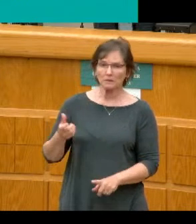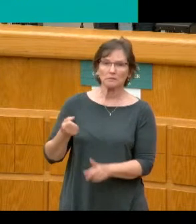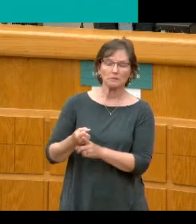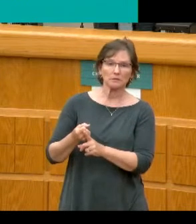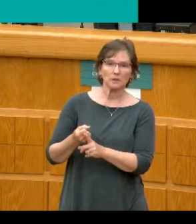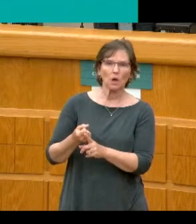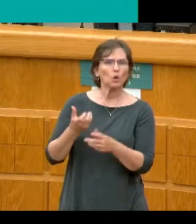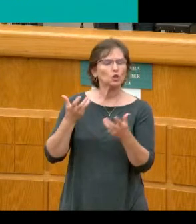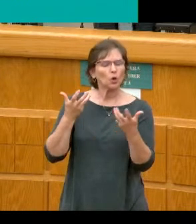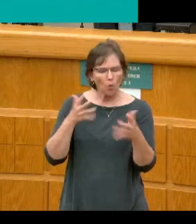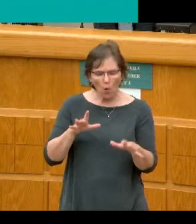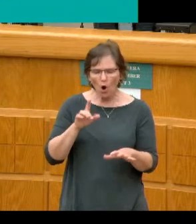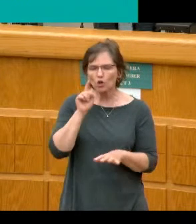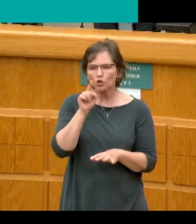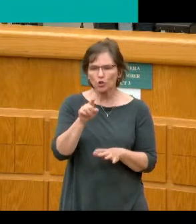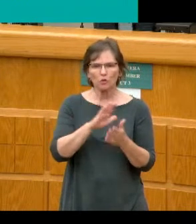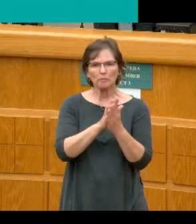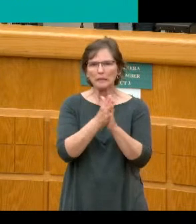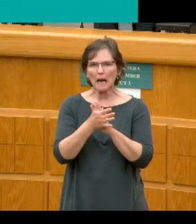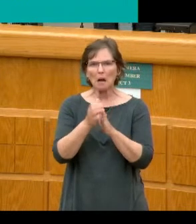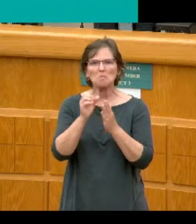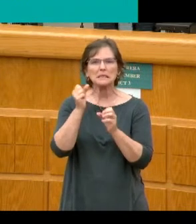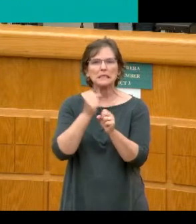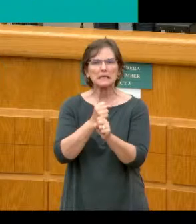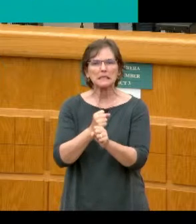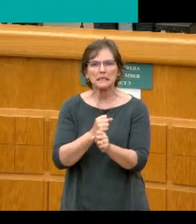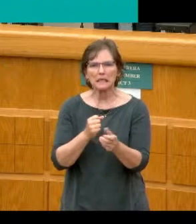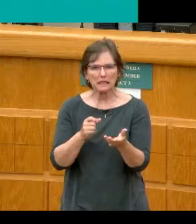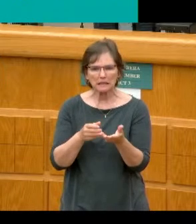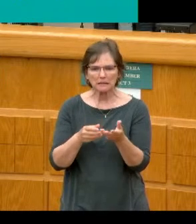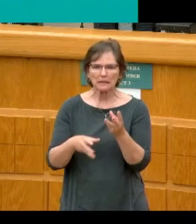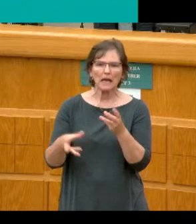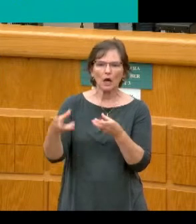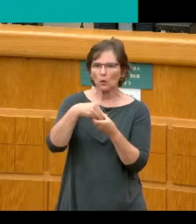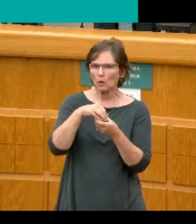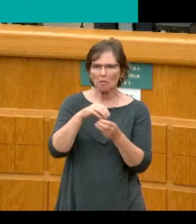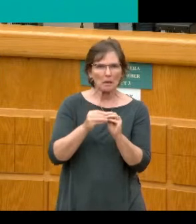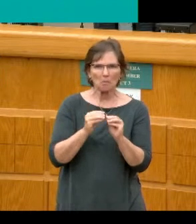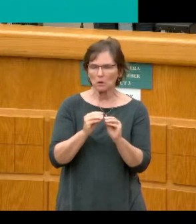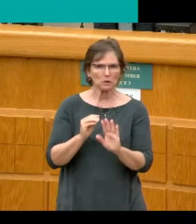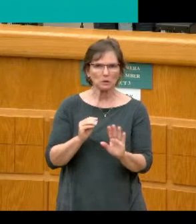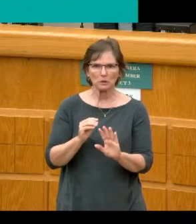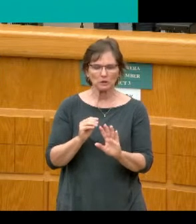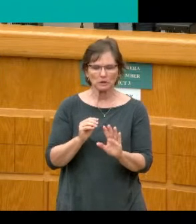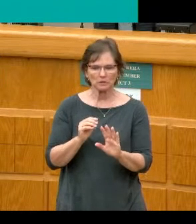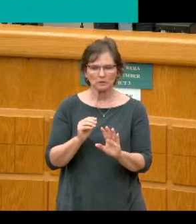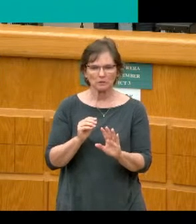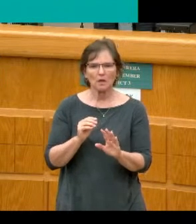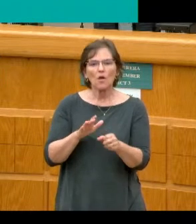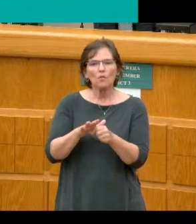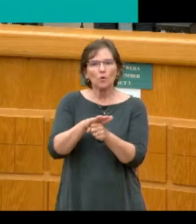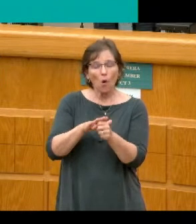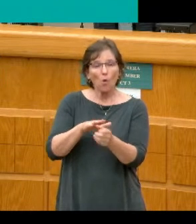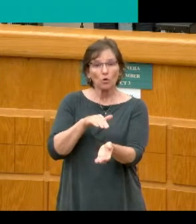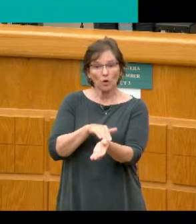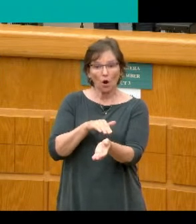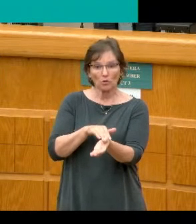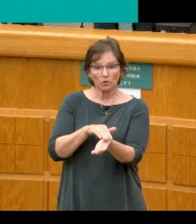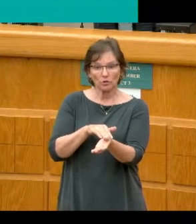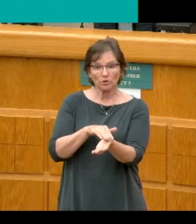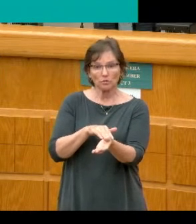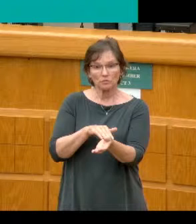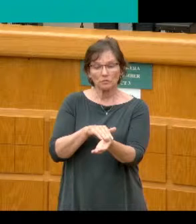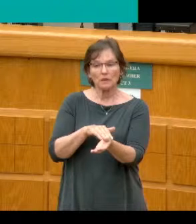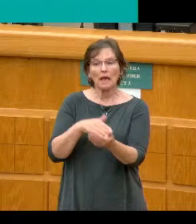season will, for some of you, result in life or death for yourselves or others. This may sound